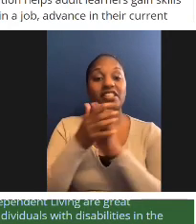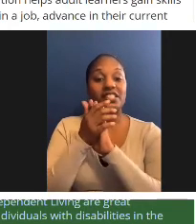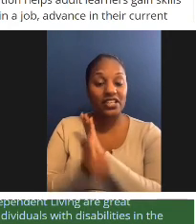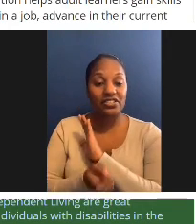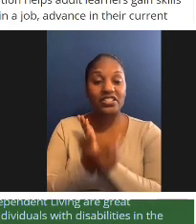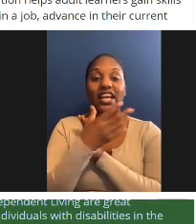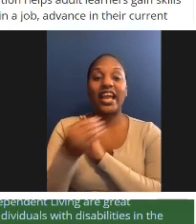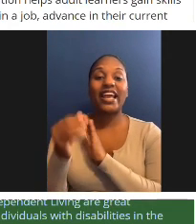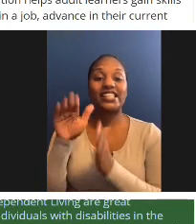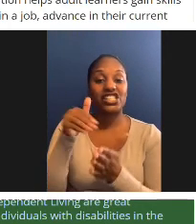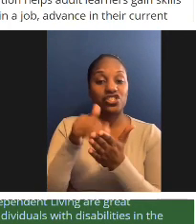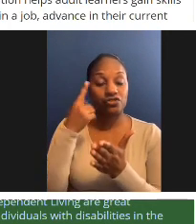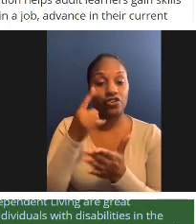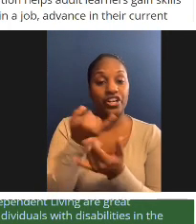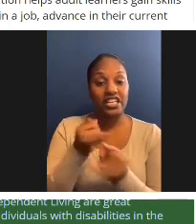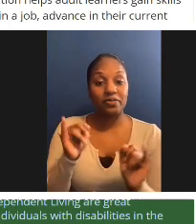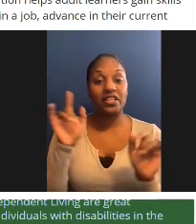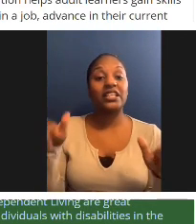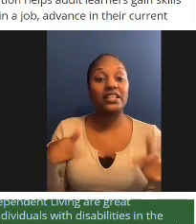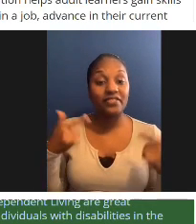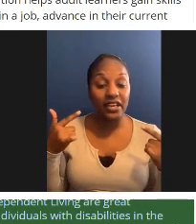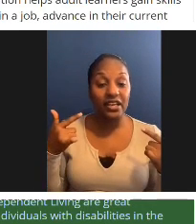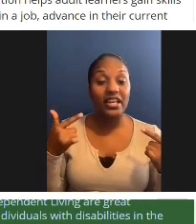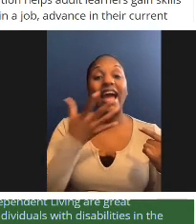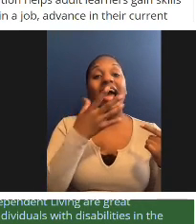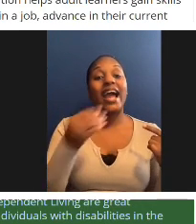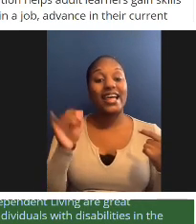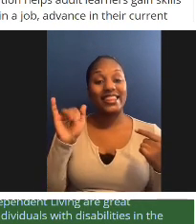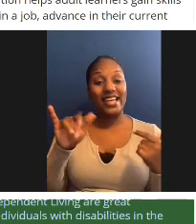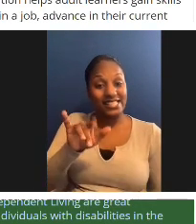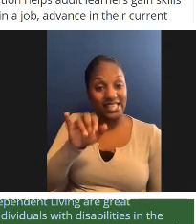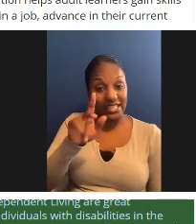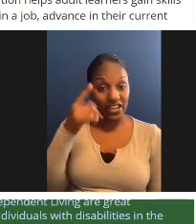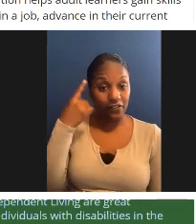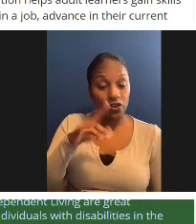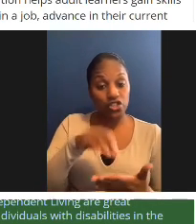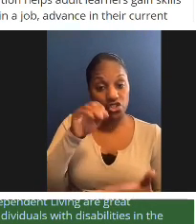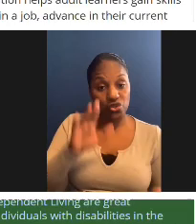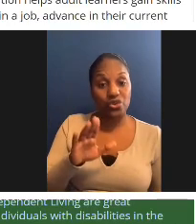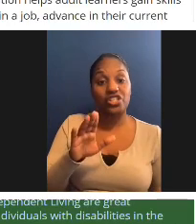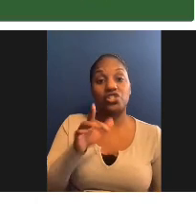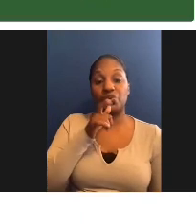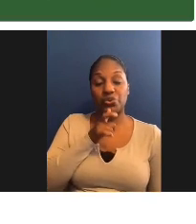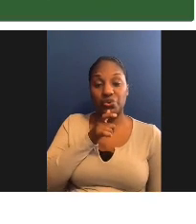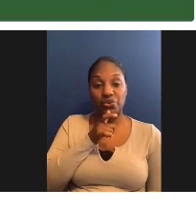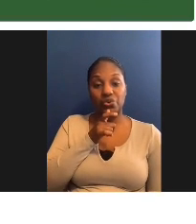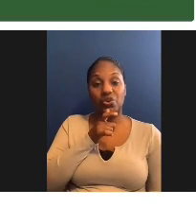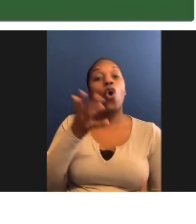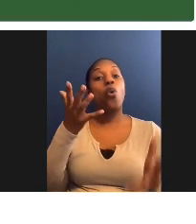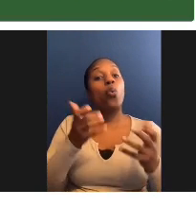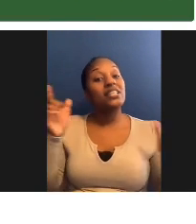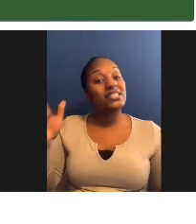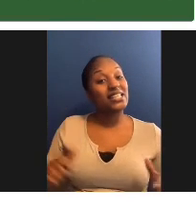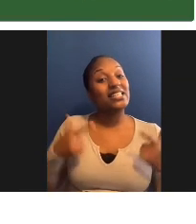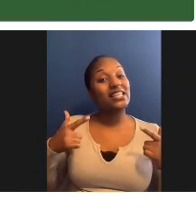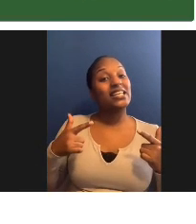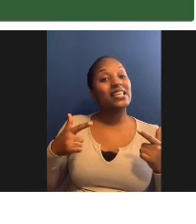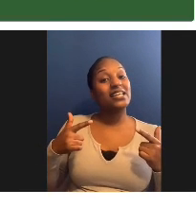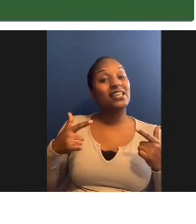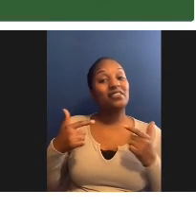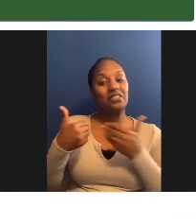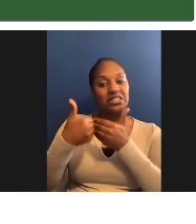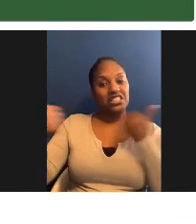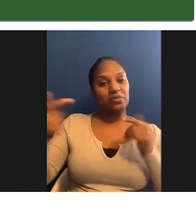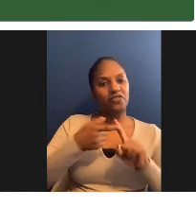and Centers for Independent Living. That is a link for students who want to live away from mom and